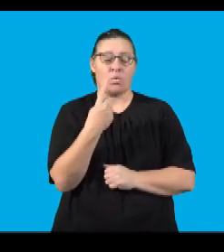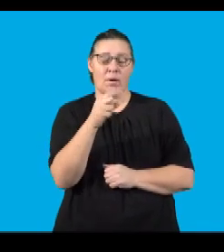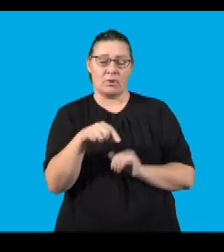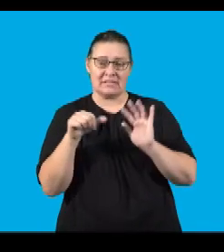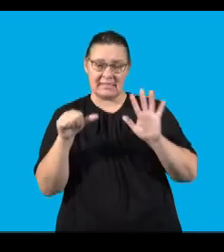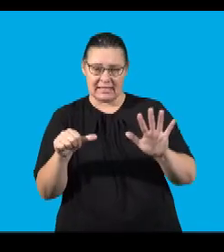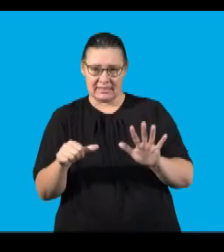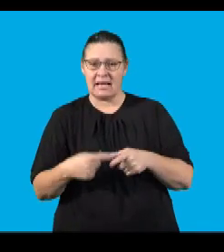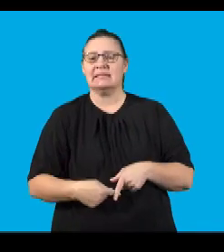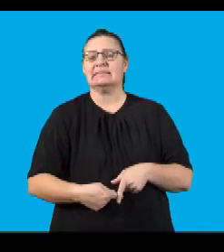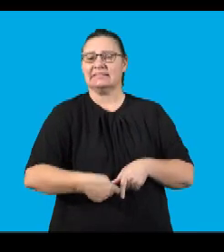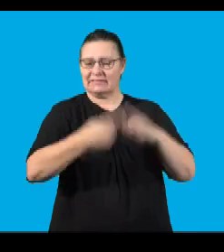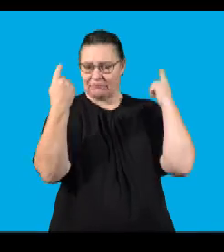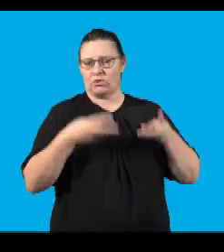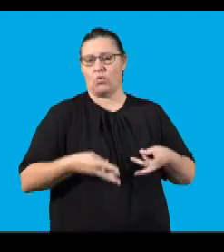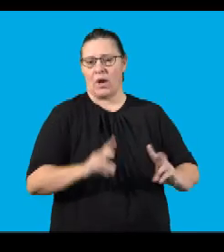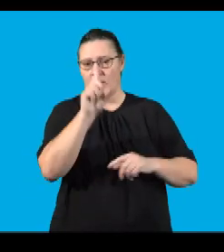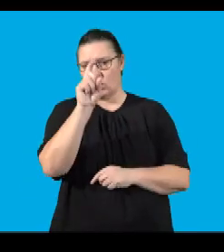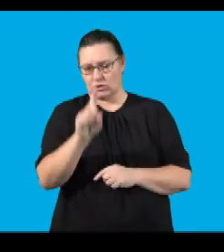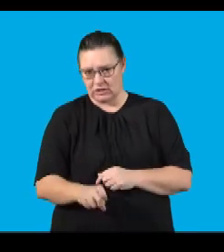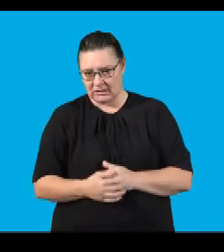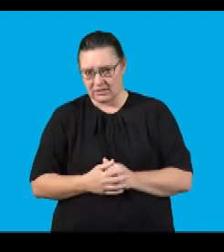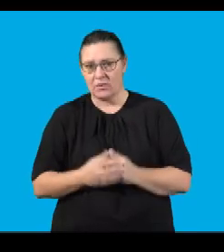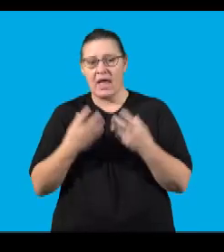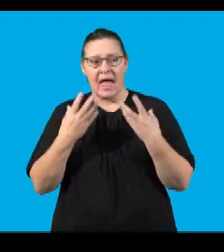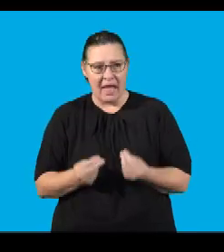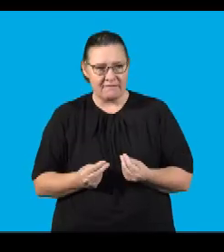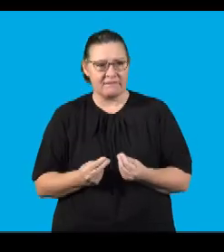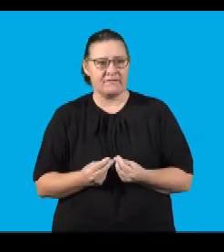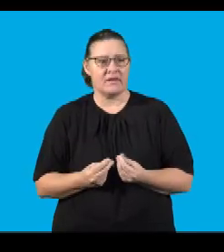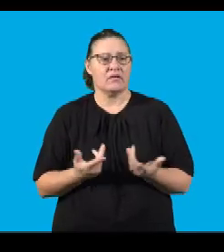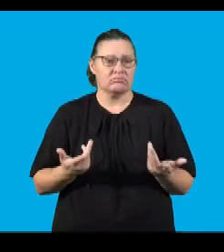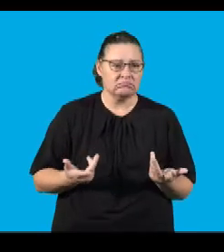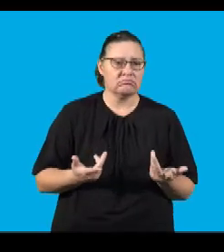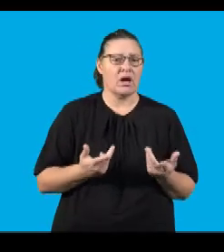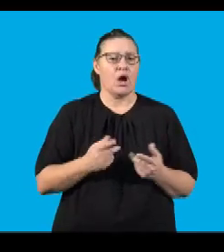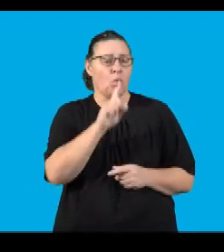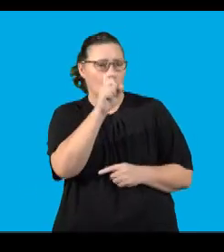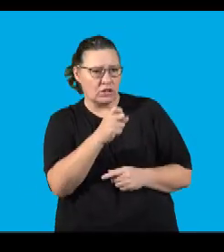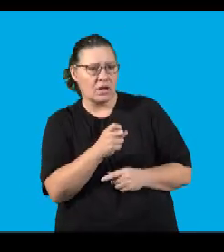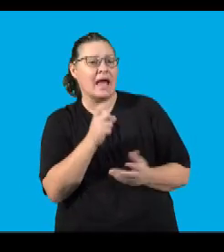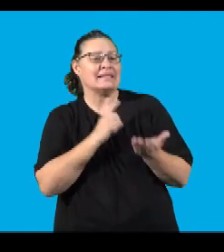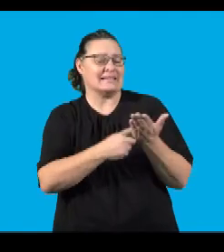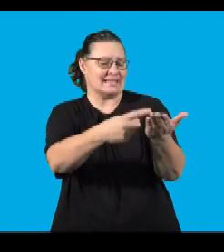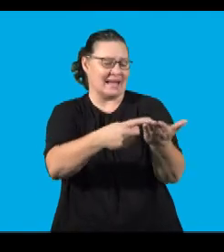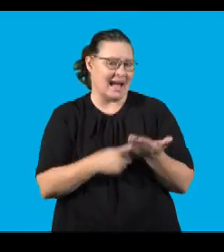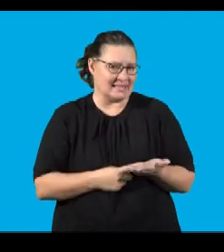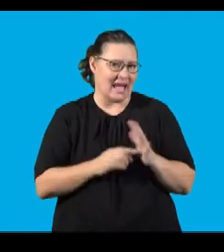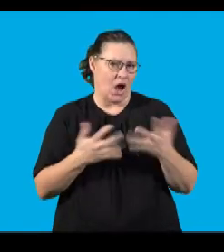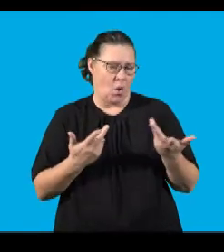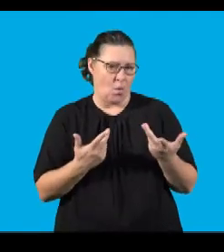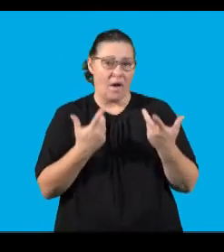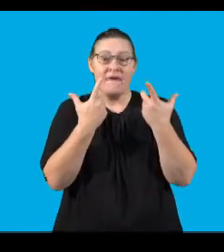Question 1.6 is a different style of question. We have our verb of questioning, discuss how, and then